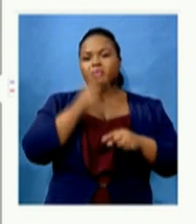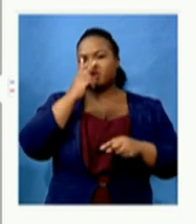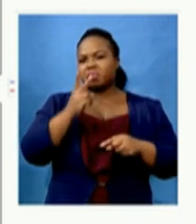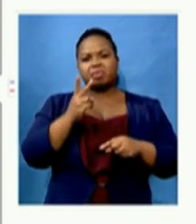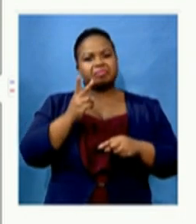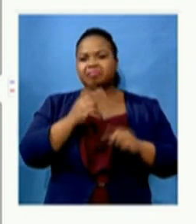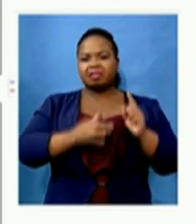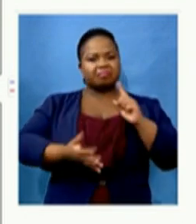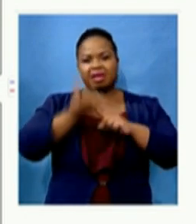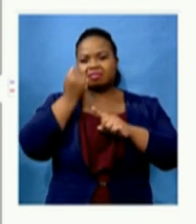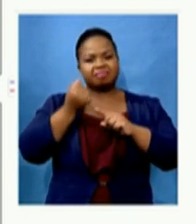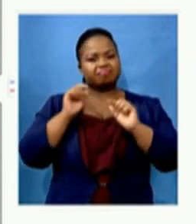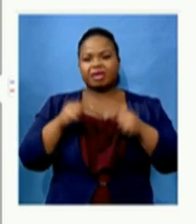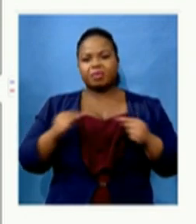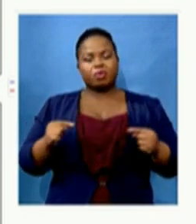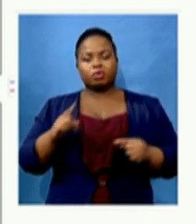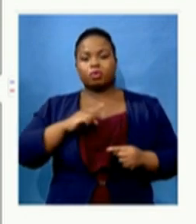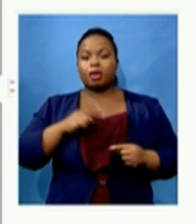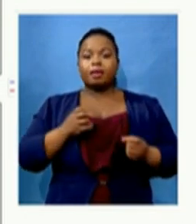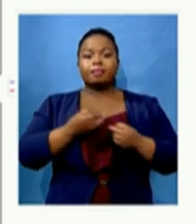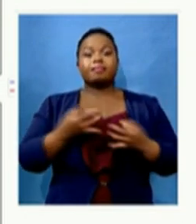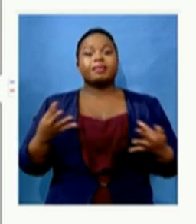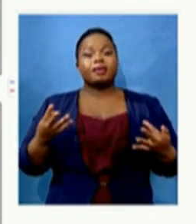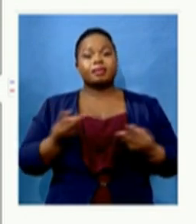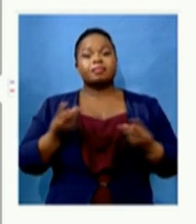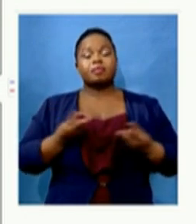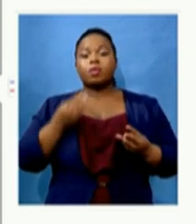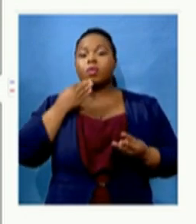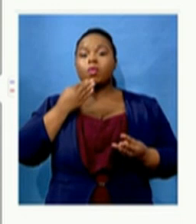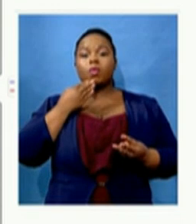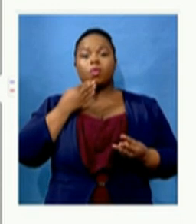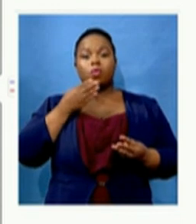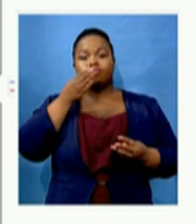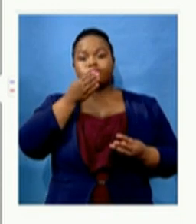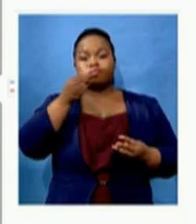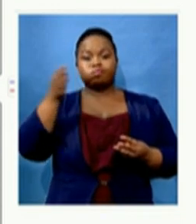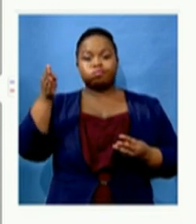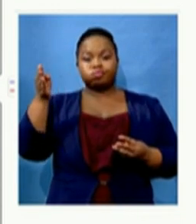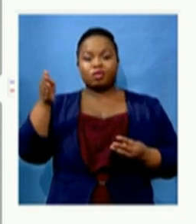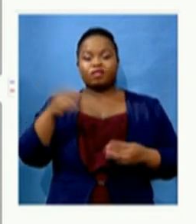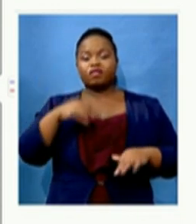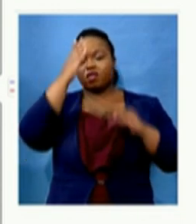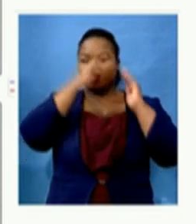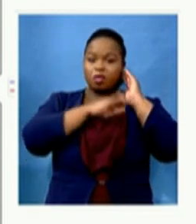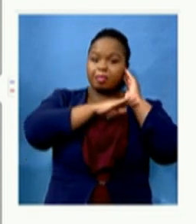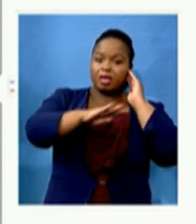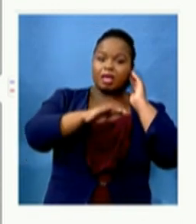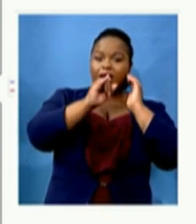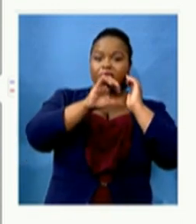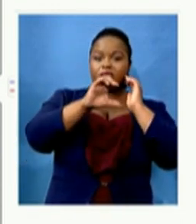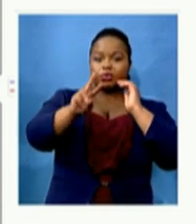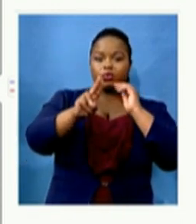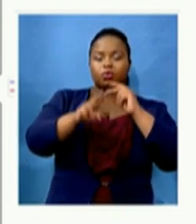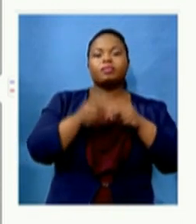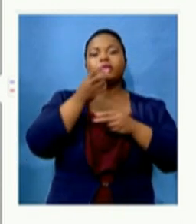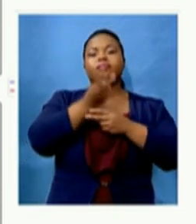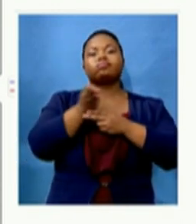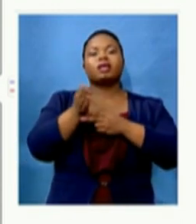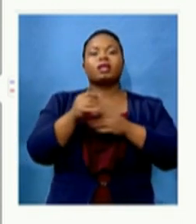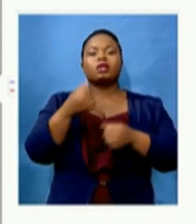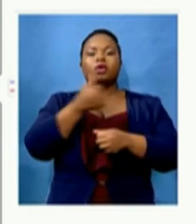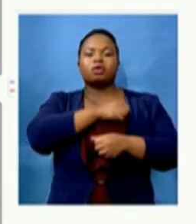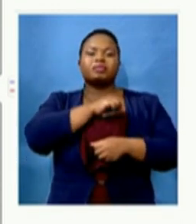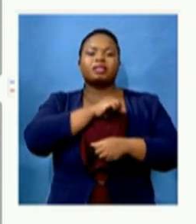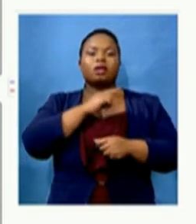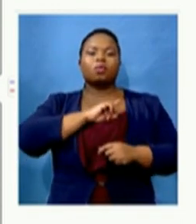would need an ICU bed and not receive one would also be in hospital. So it's quite likely that that threshold would also be breached.